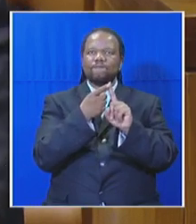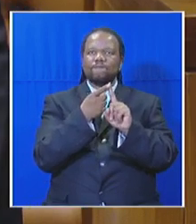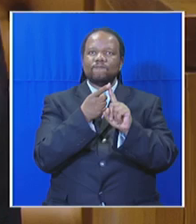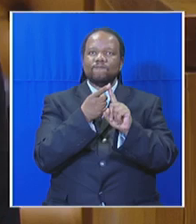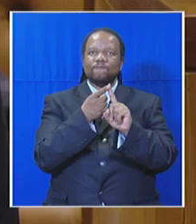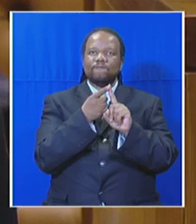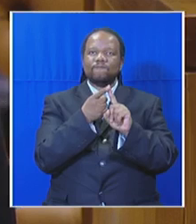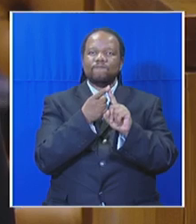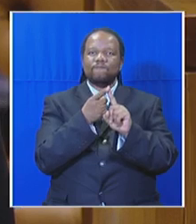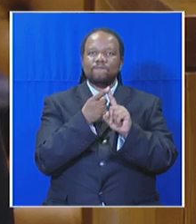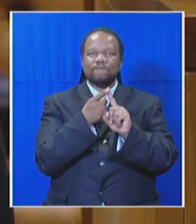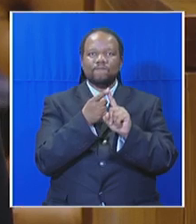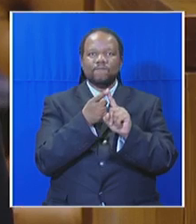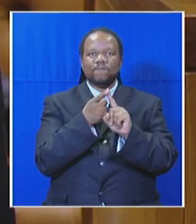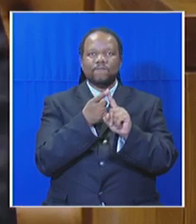the